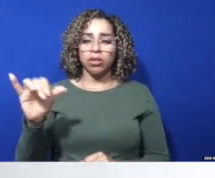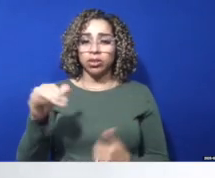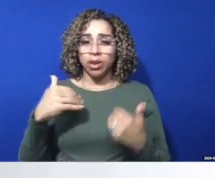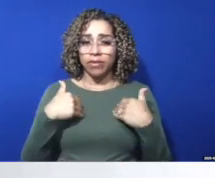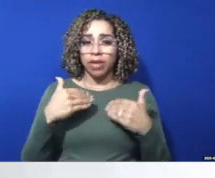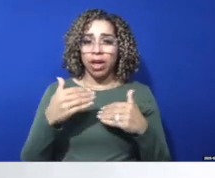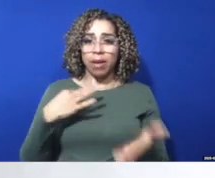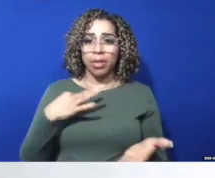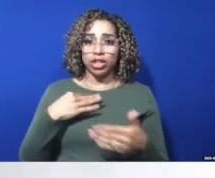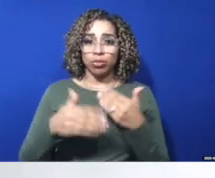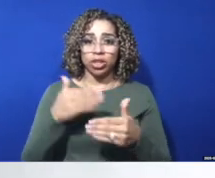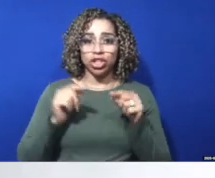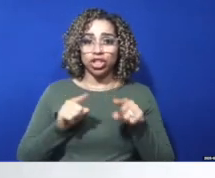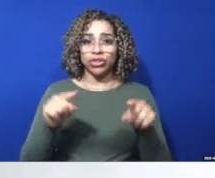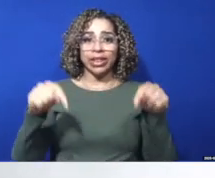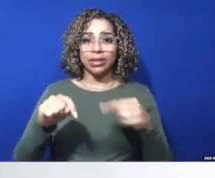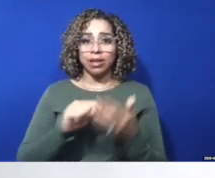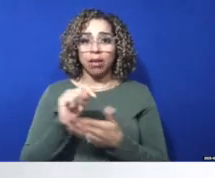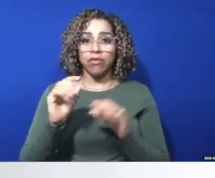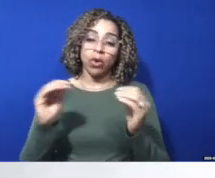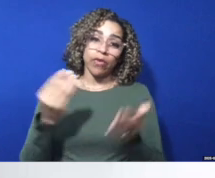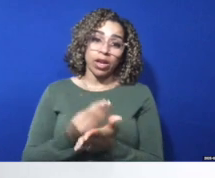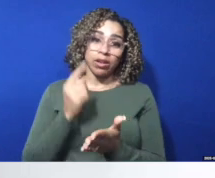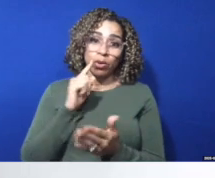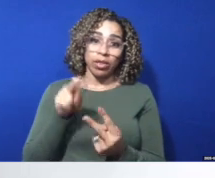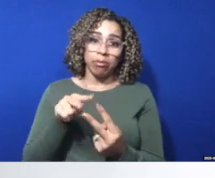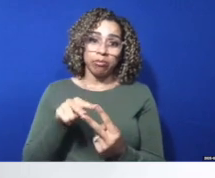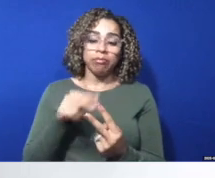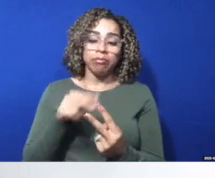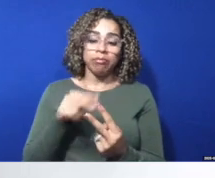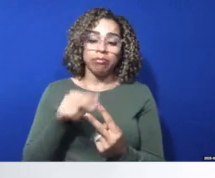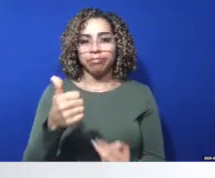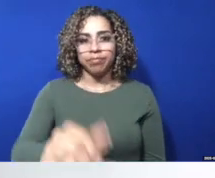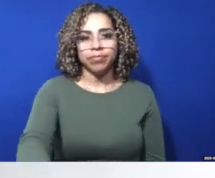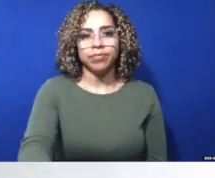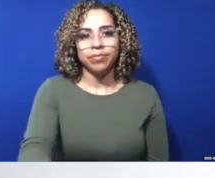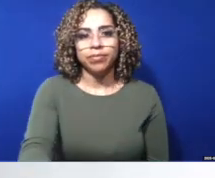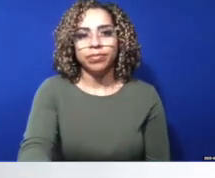processes during this time of no funding for them? Thank you.